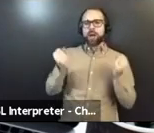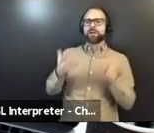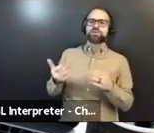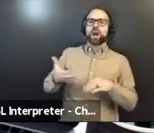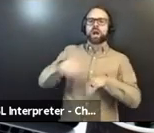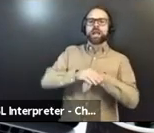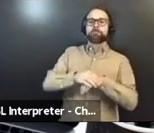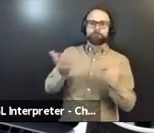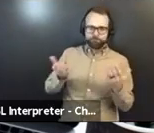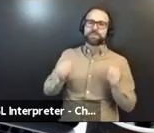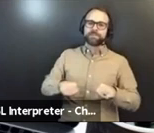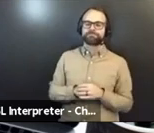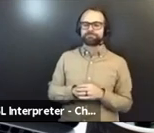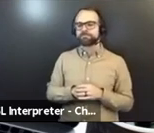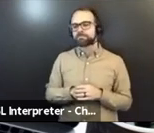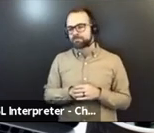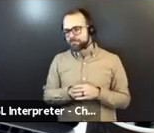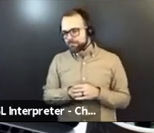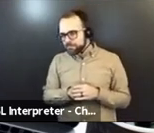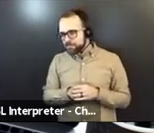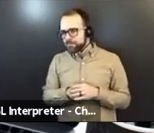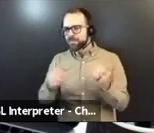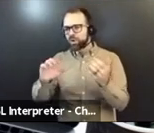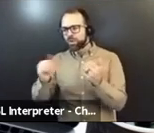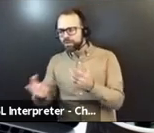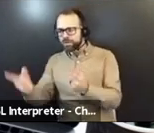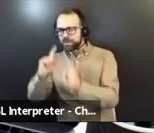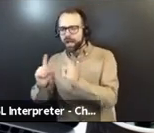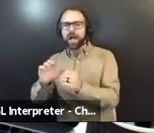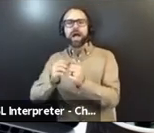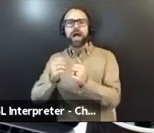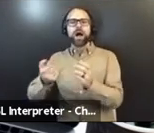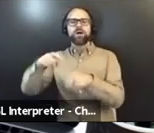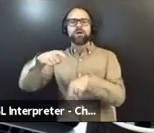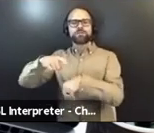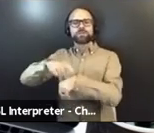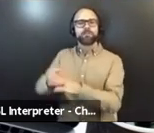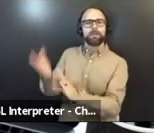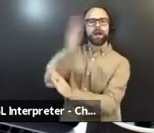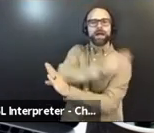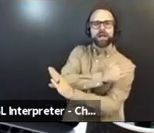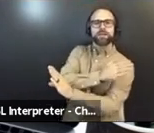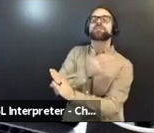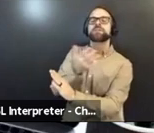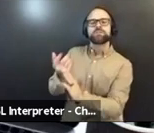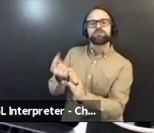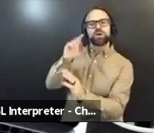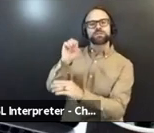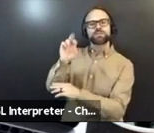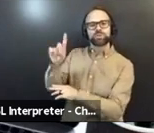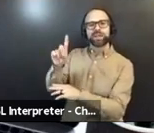Next question, which I believe you answered, but how far back in time can you claim a shred credit? I think you said 18 months. 18 months from your fiscal year end. Yeah.